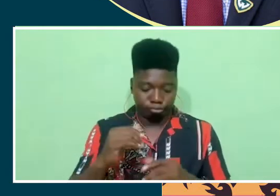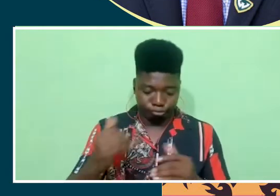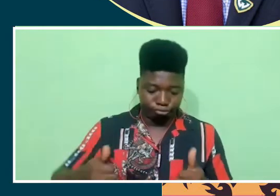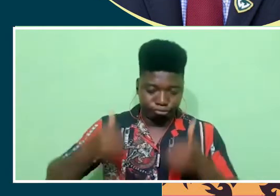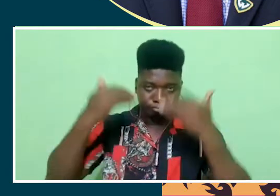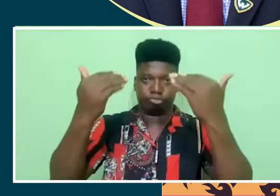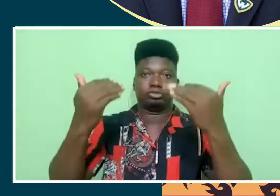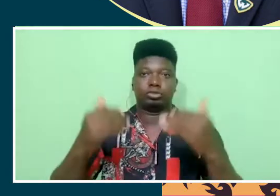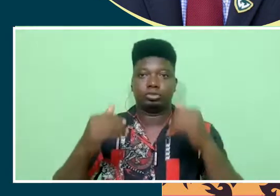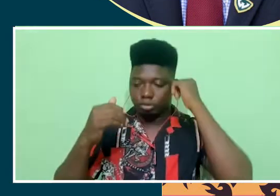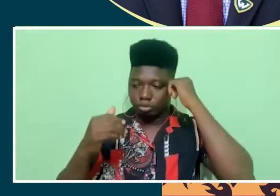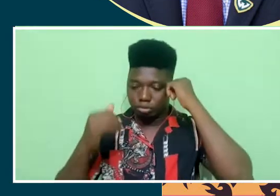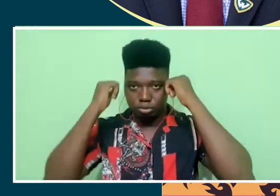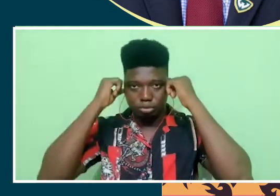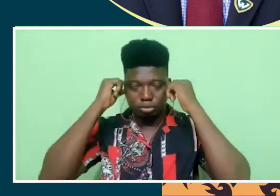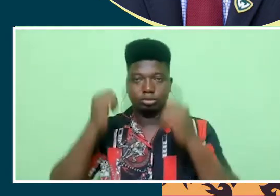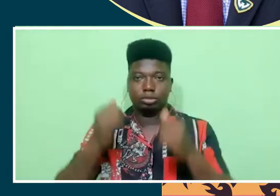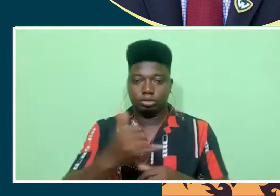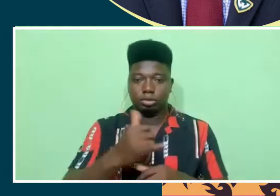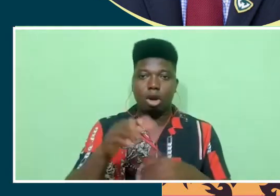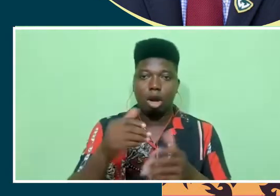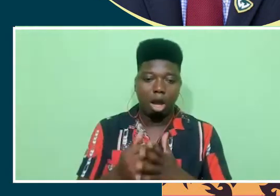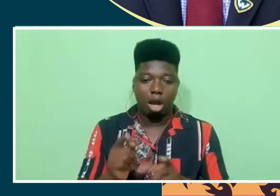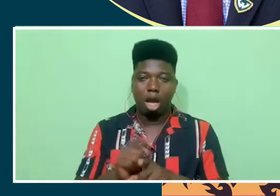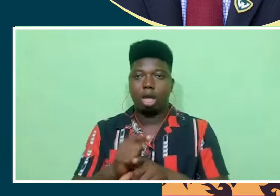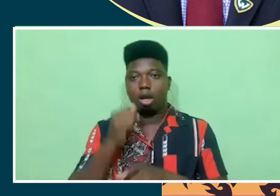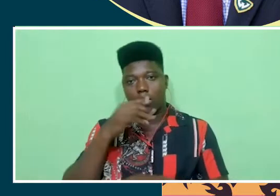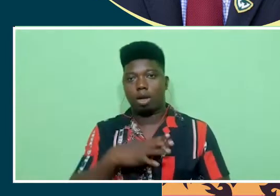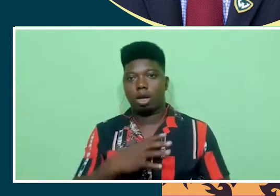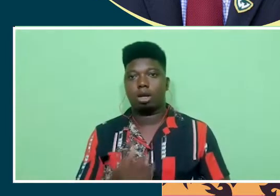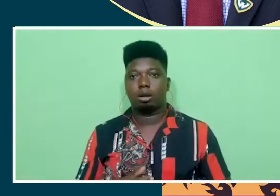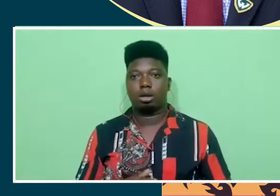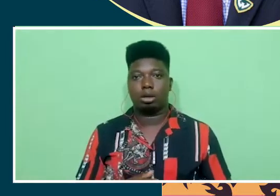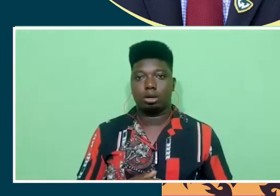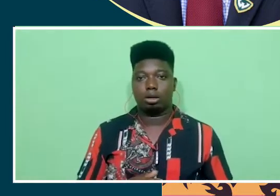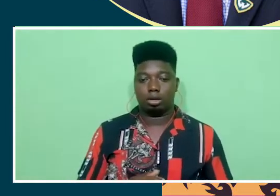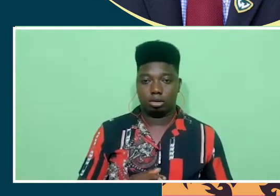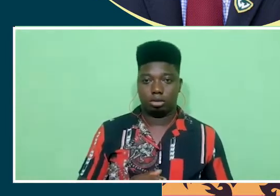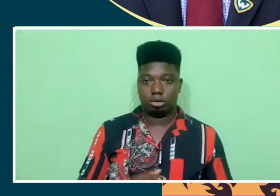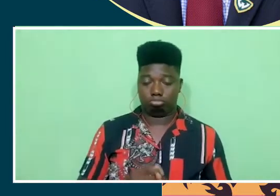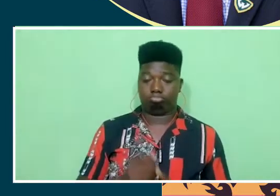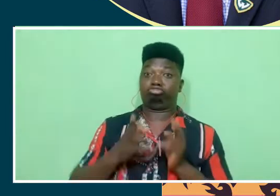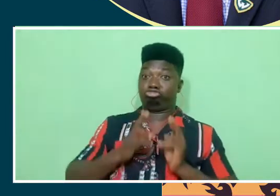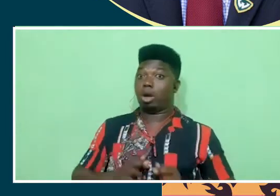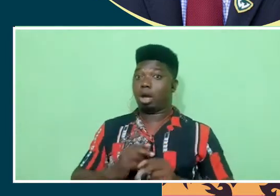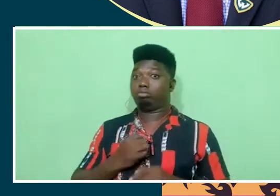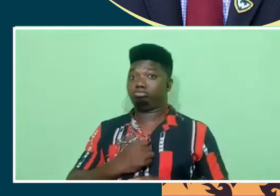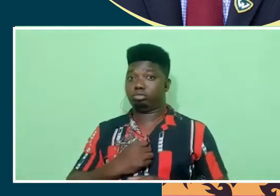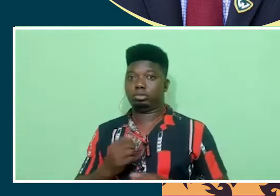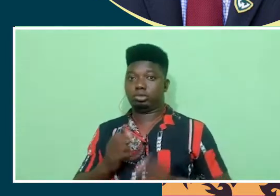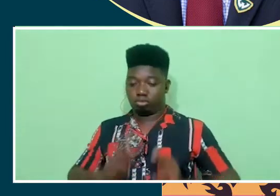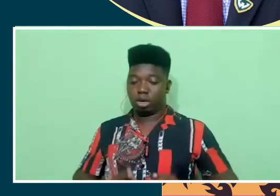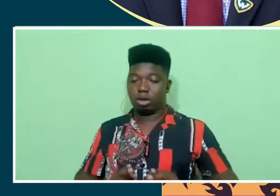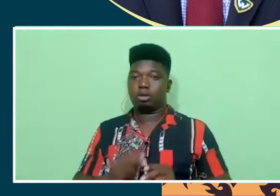same time, they are also human. They are supposed to behave like human beings and not as men. Because in